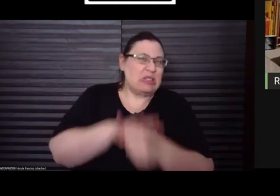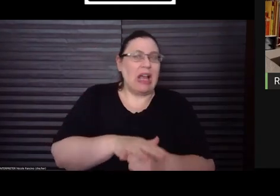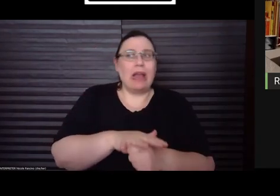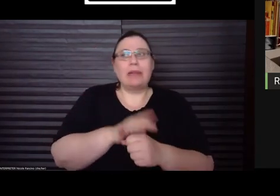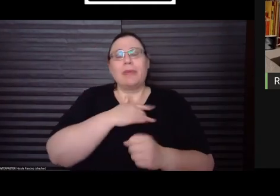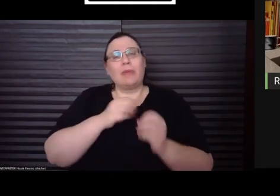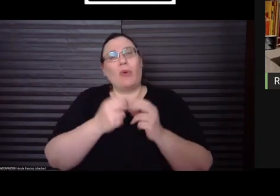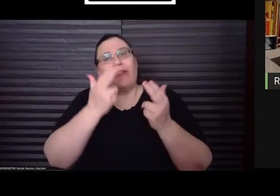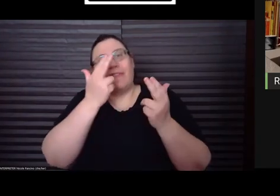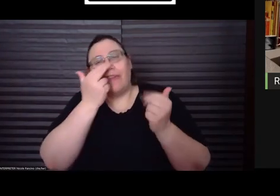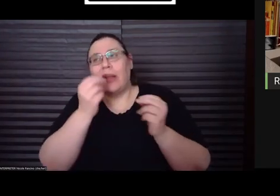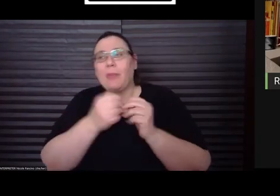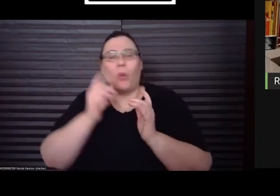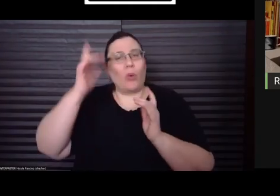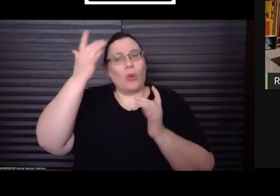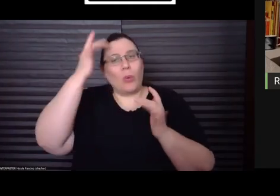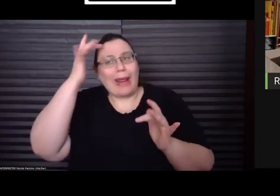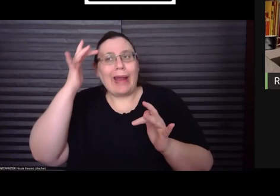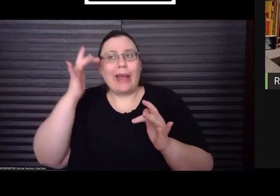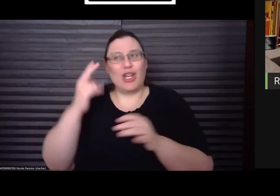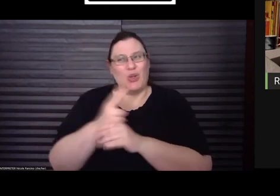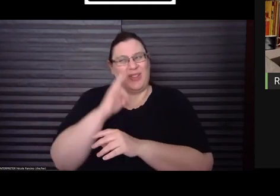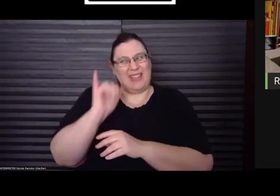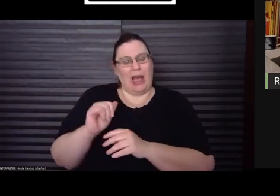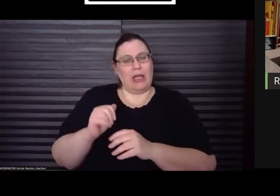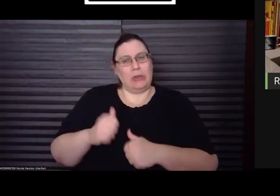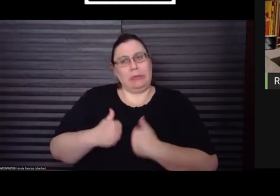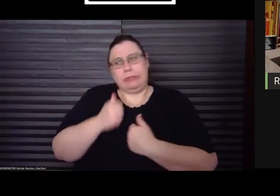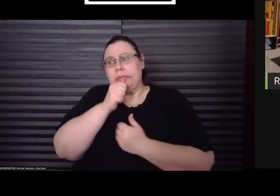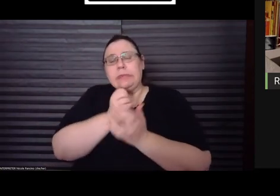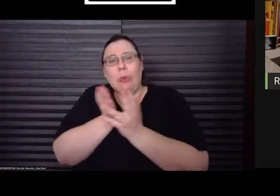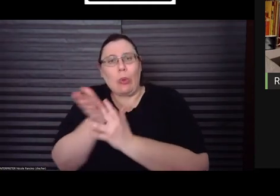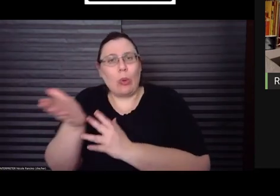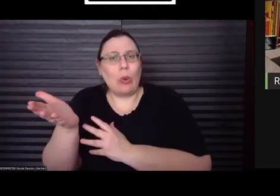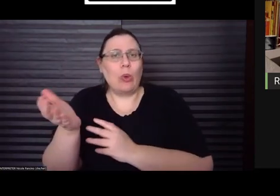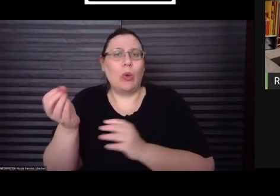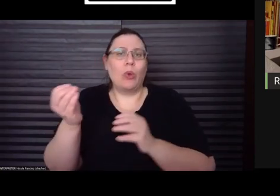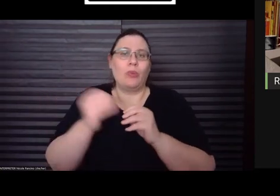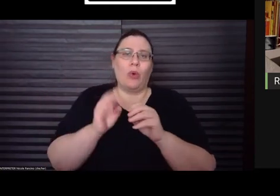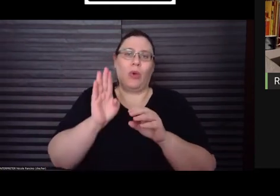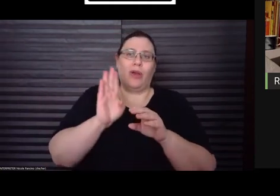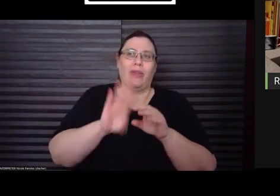of funnier and wittier and use that as a survival tactic more